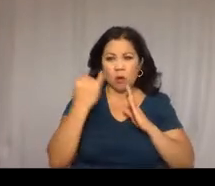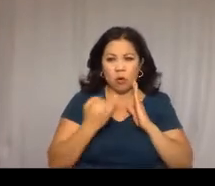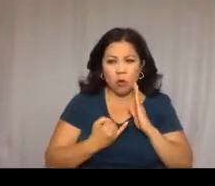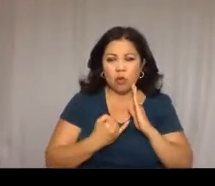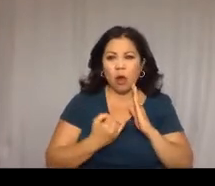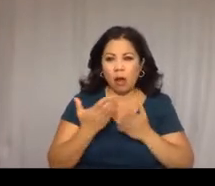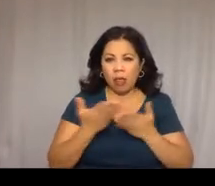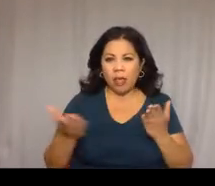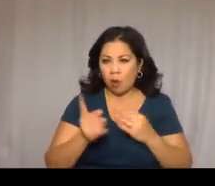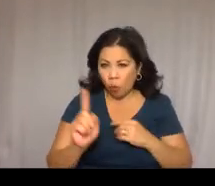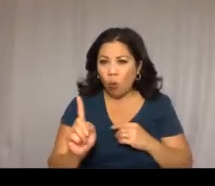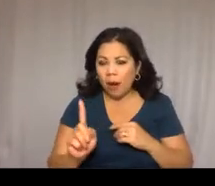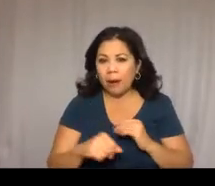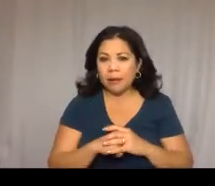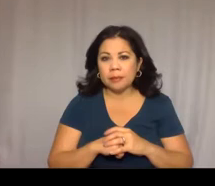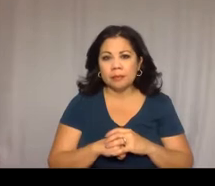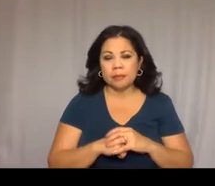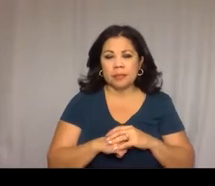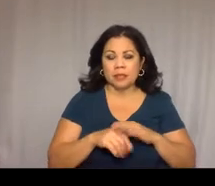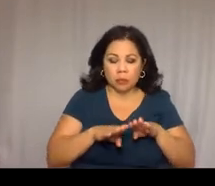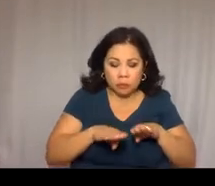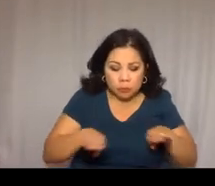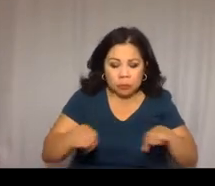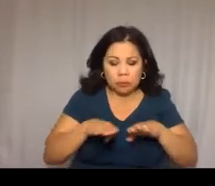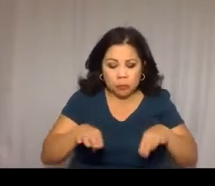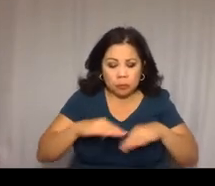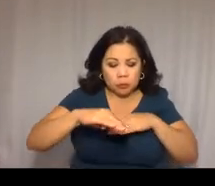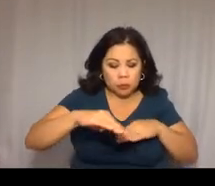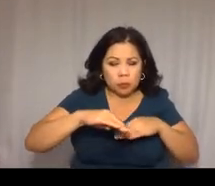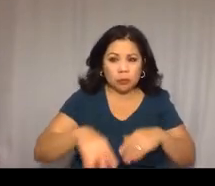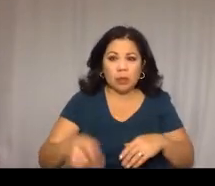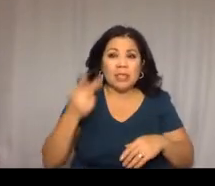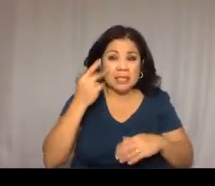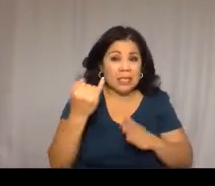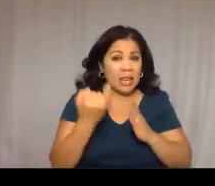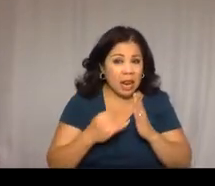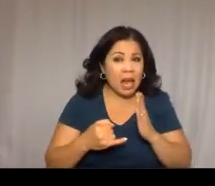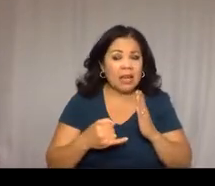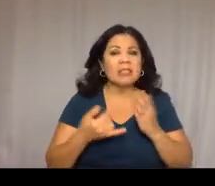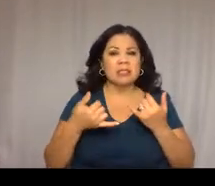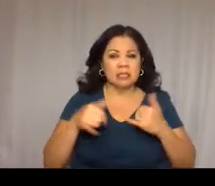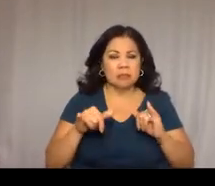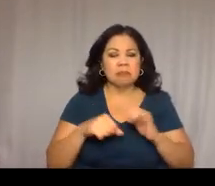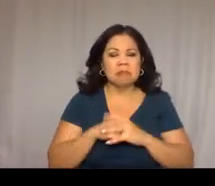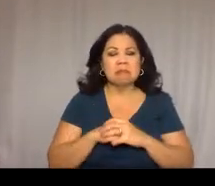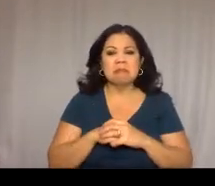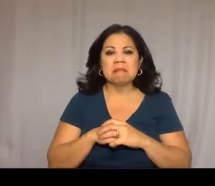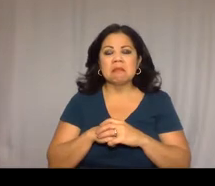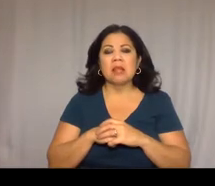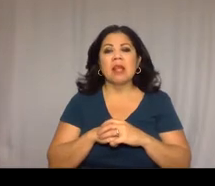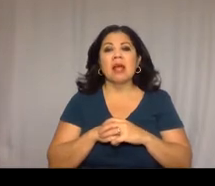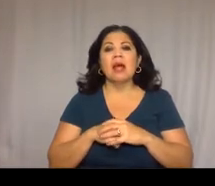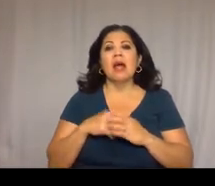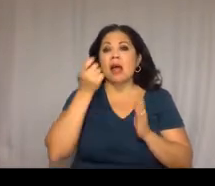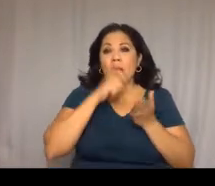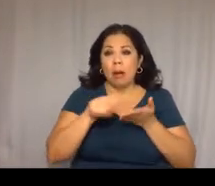to be sticking up. So I would say, go ahead and flatten your paper down. And next, take your pencil, and you're